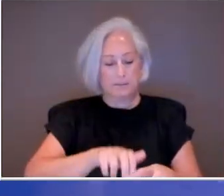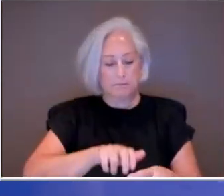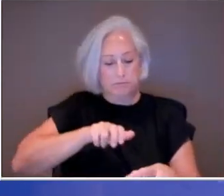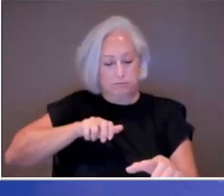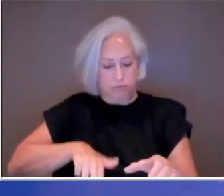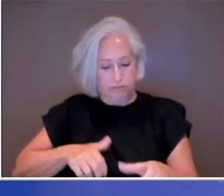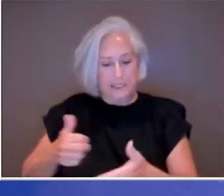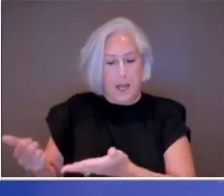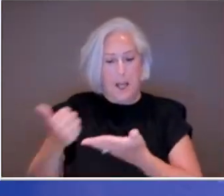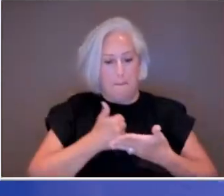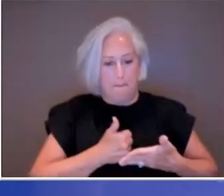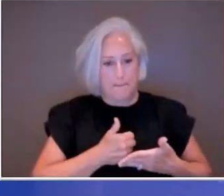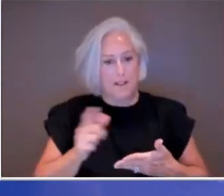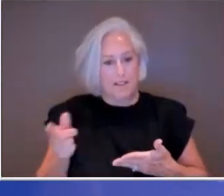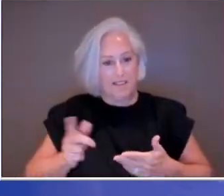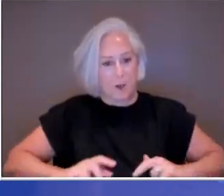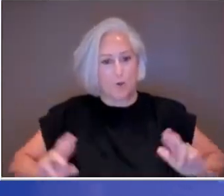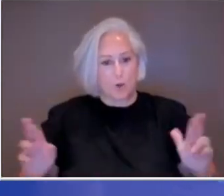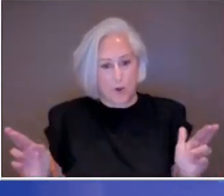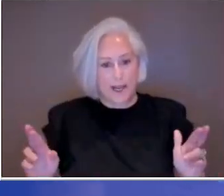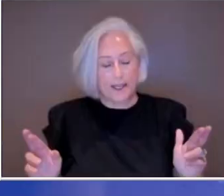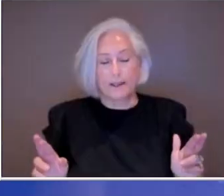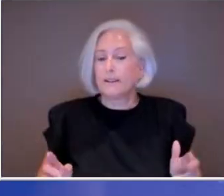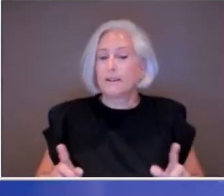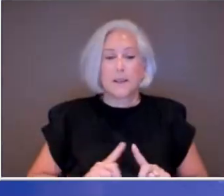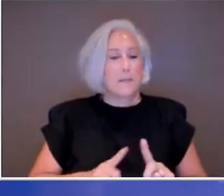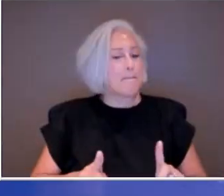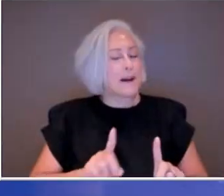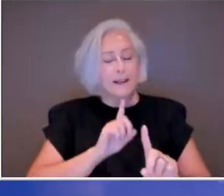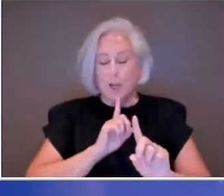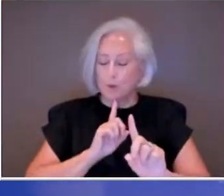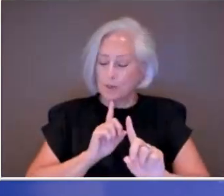But I responded so well to the care